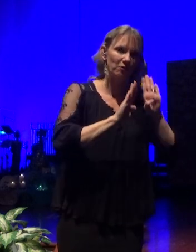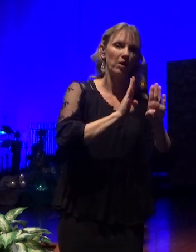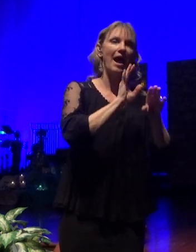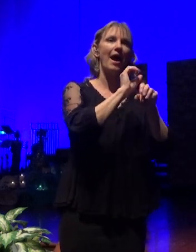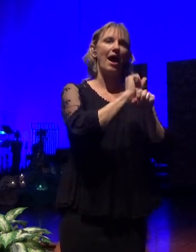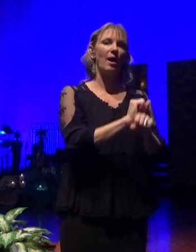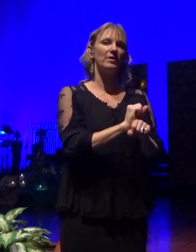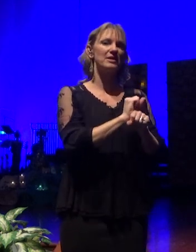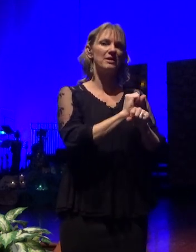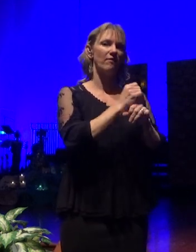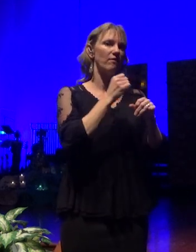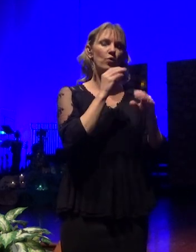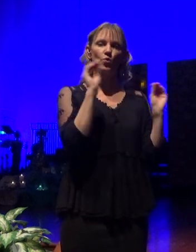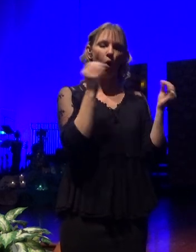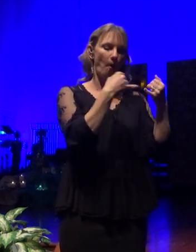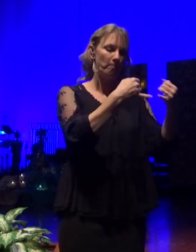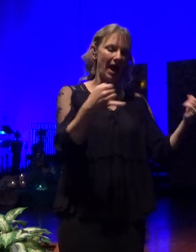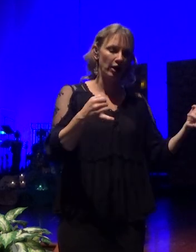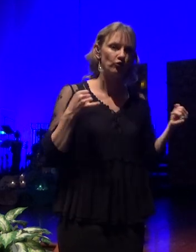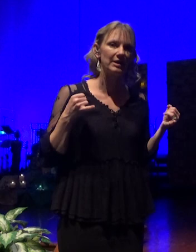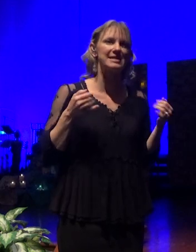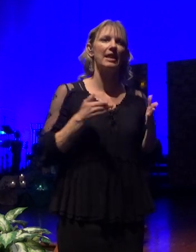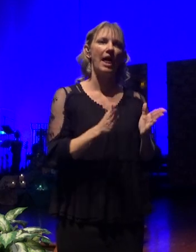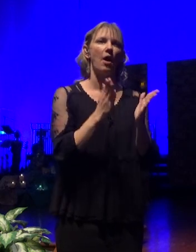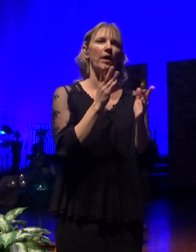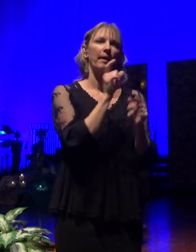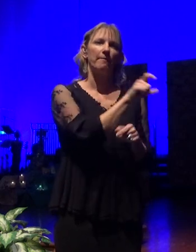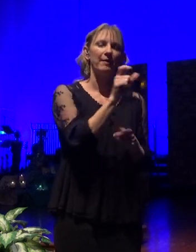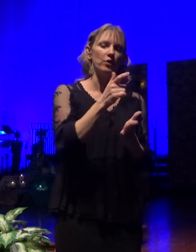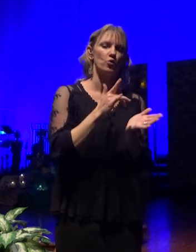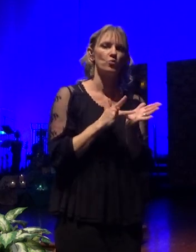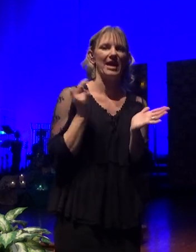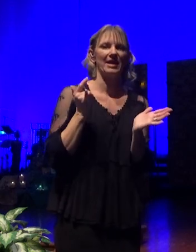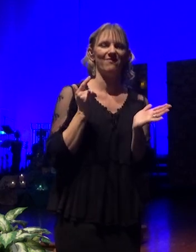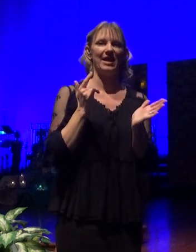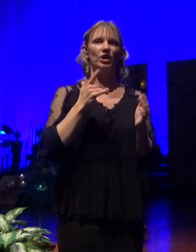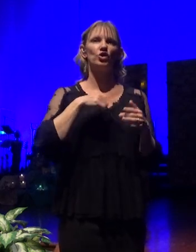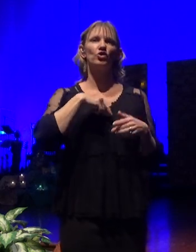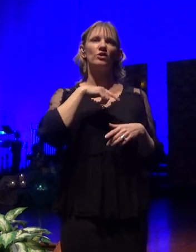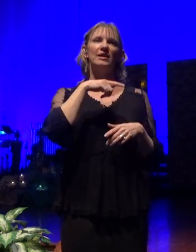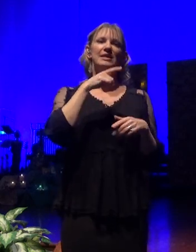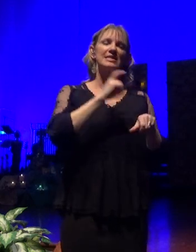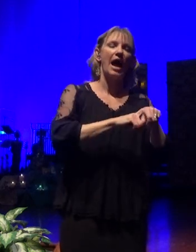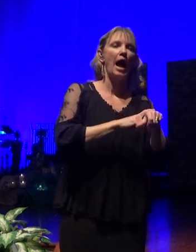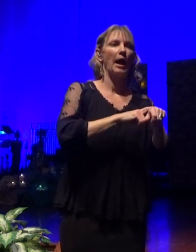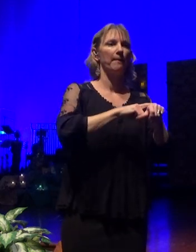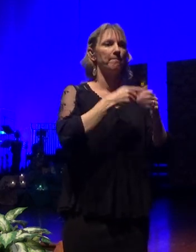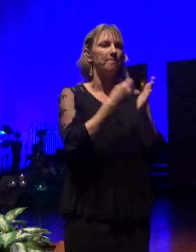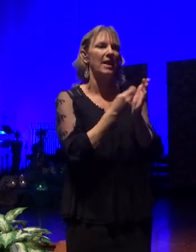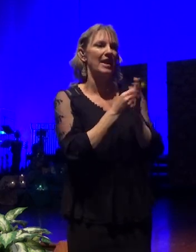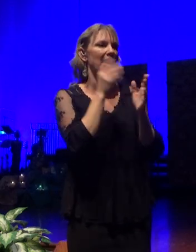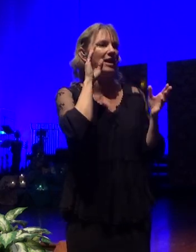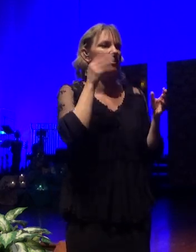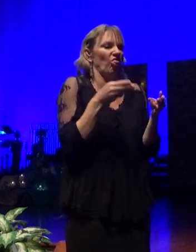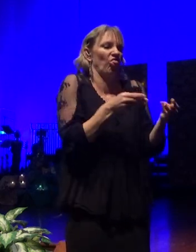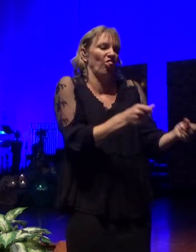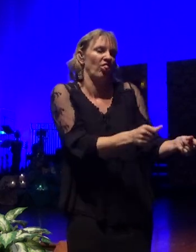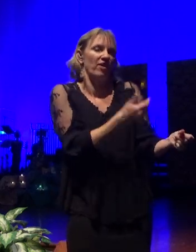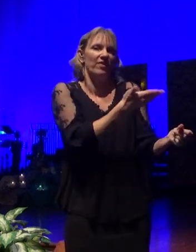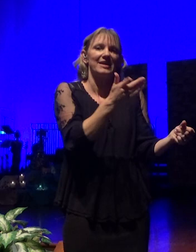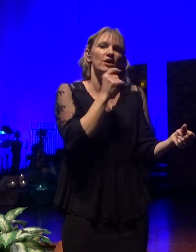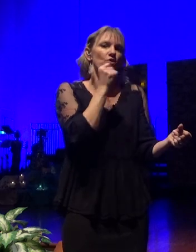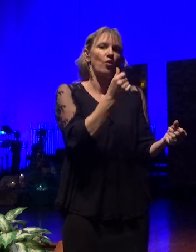good boundaries and letting people take advantage of us, habits of spending time and money and energy in things that no longer serve